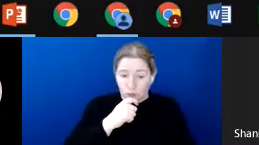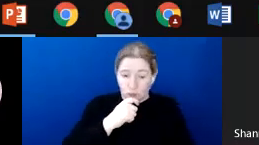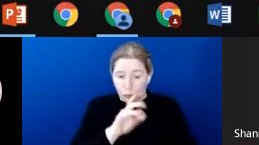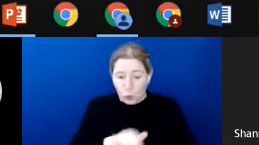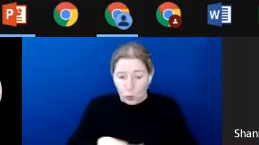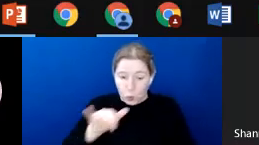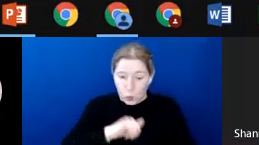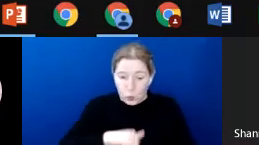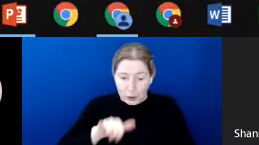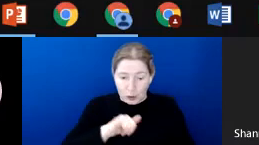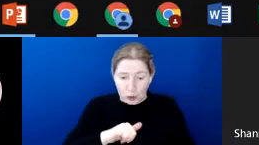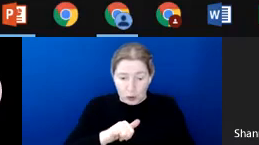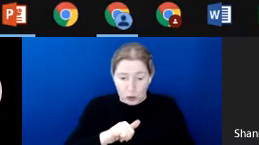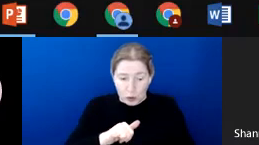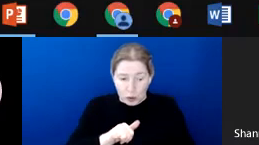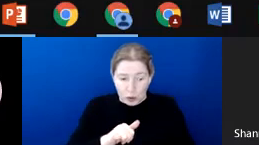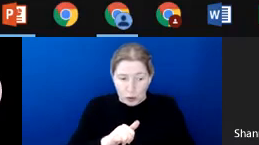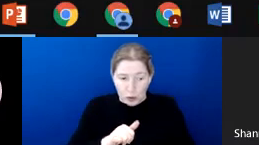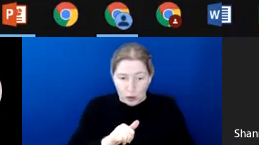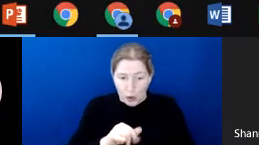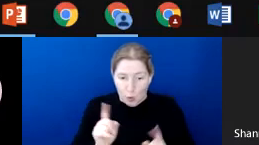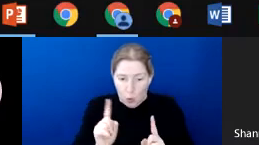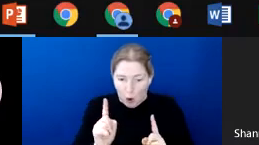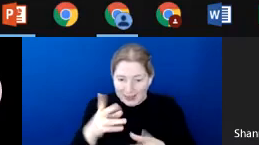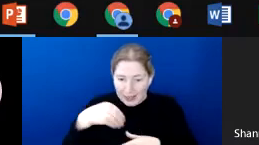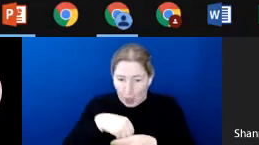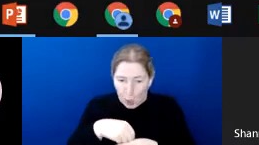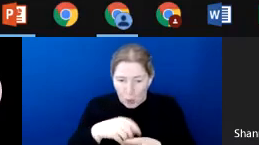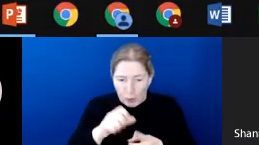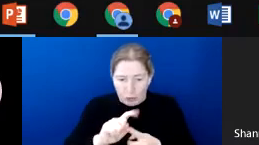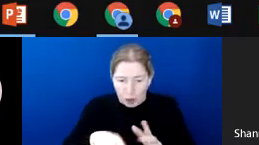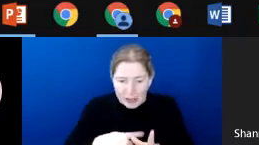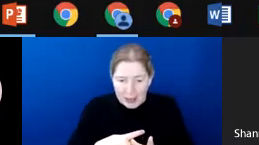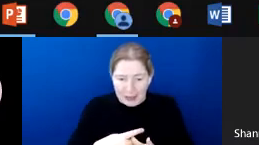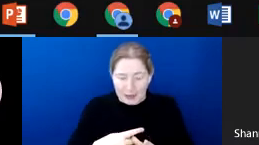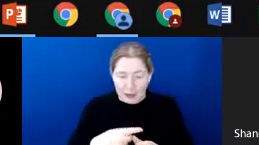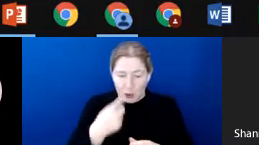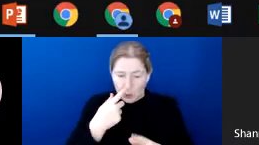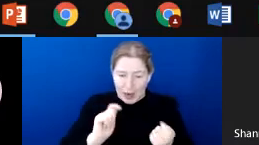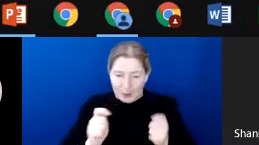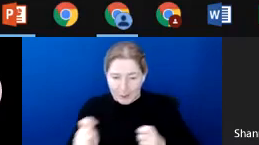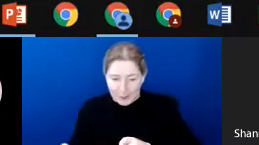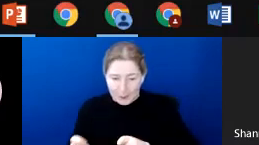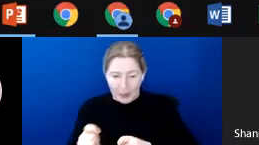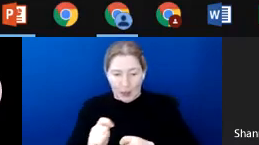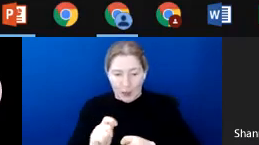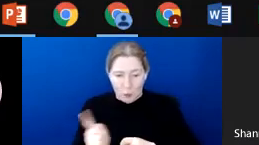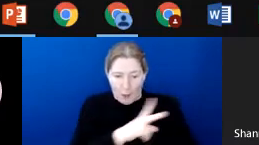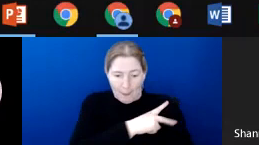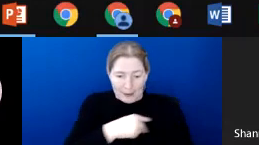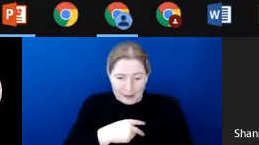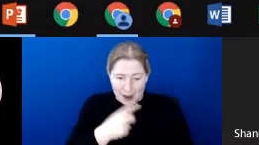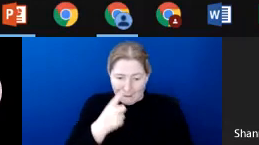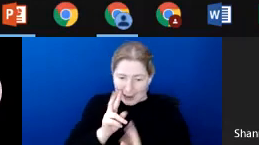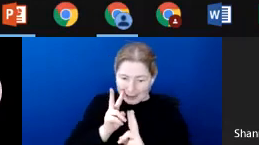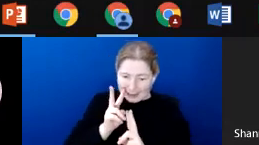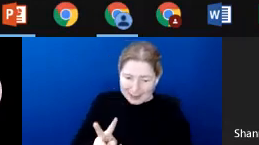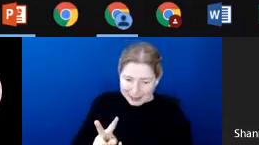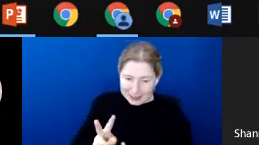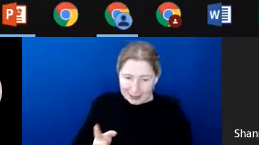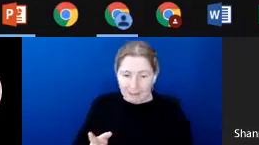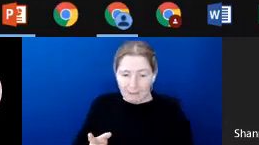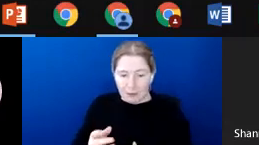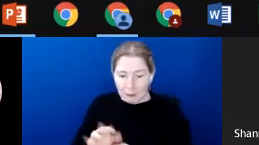Central what exactly the individual user are allowed to see and to choose